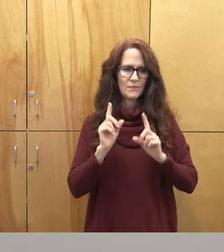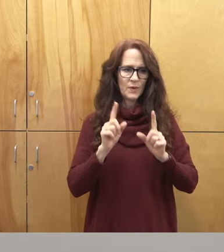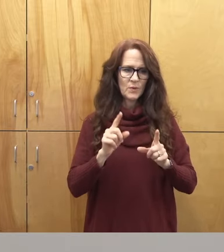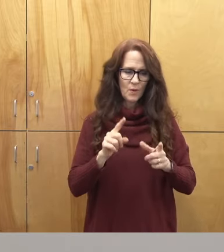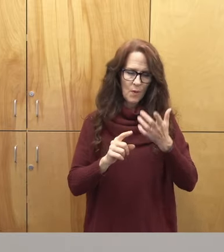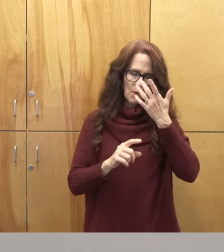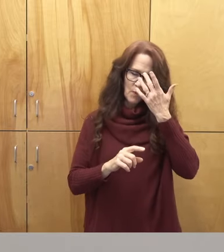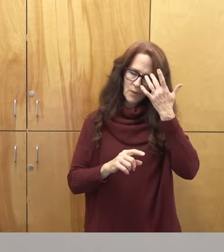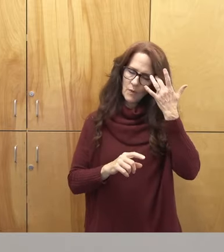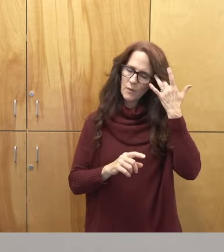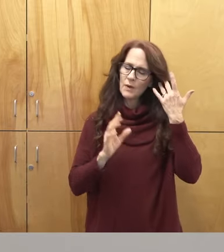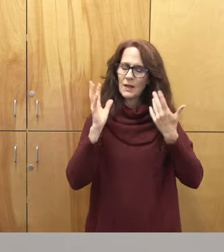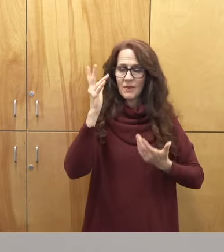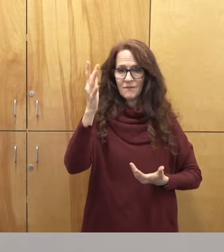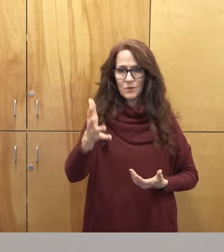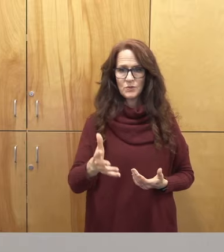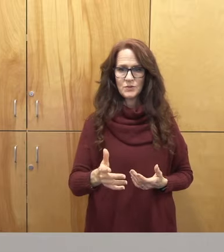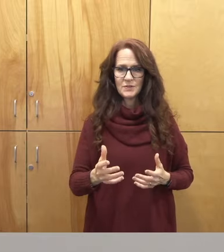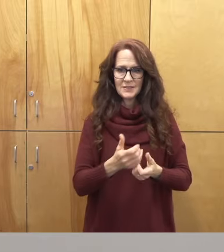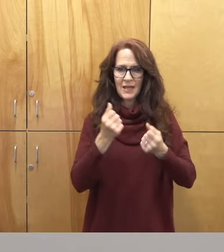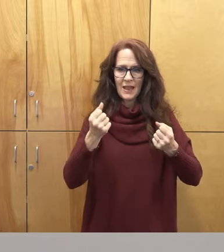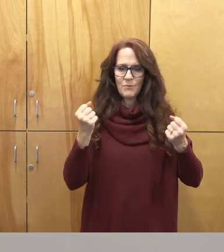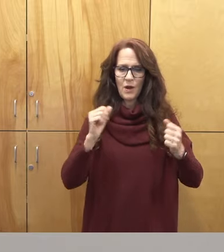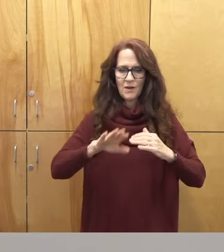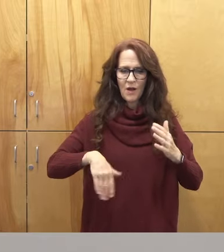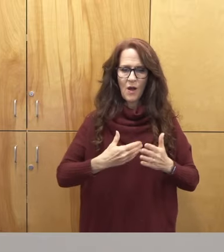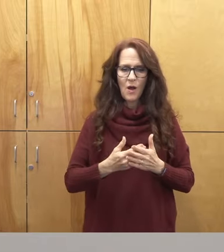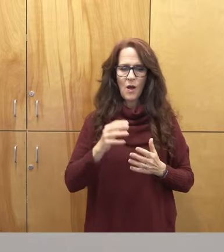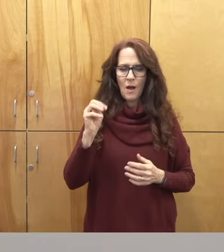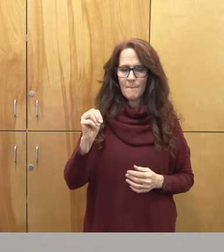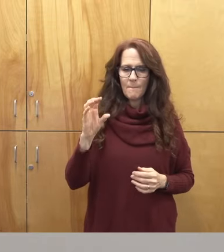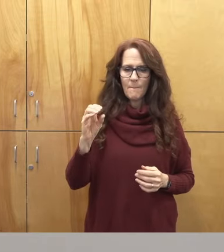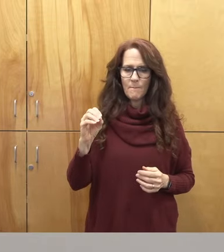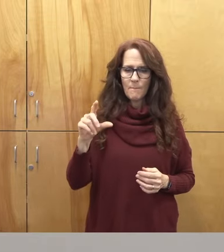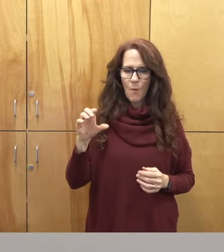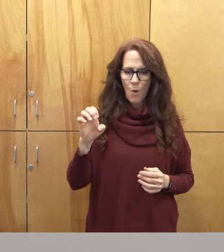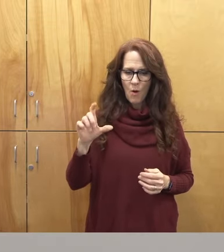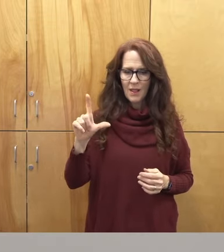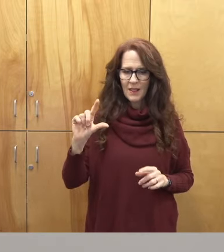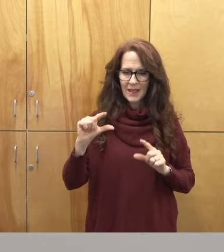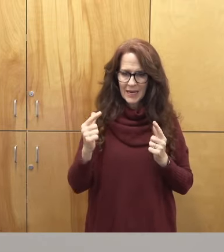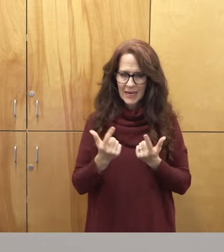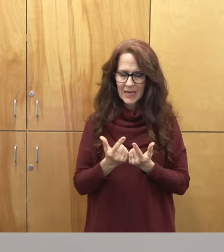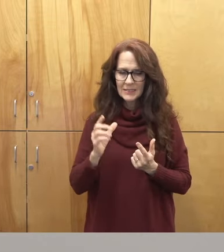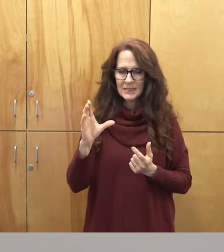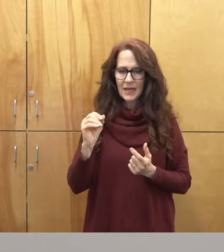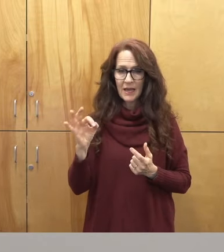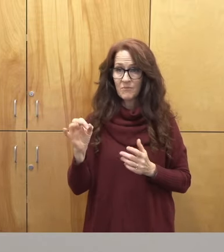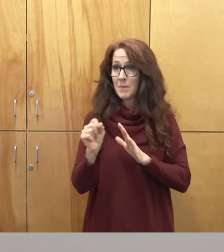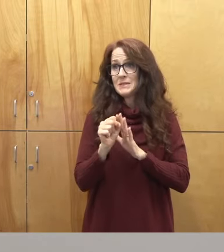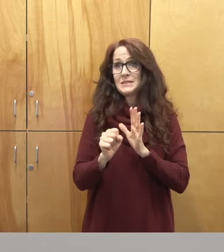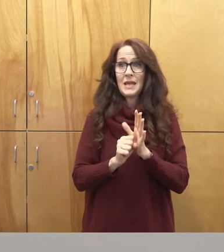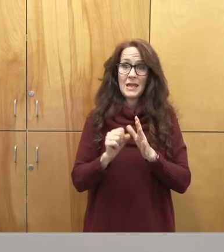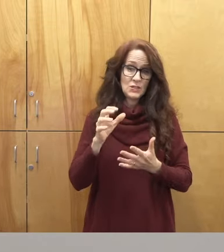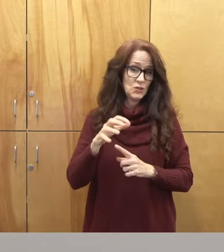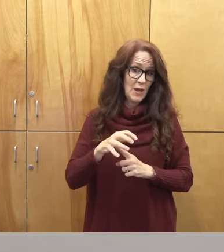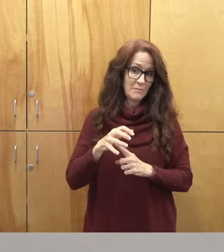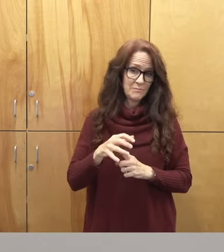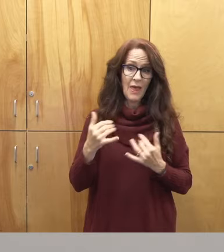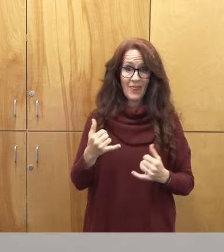track in the future to celebrate all the Morley CIF championships, even state championships this year.